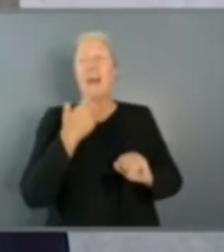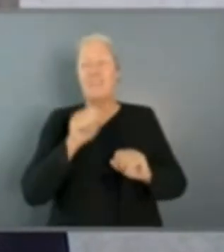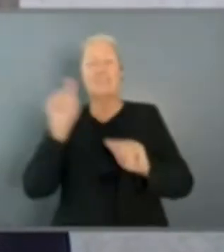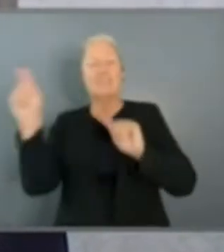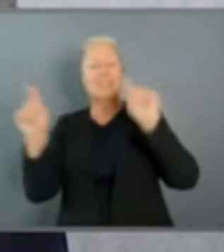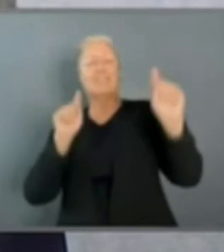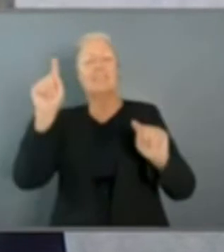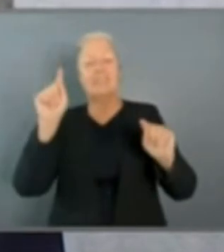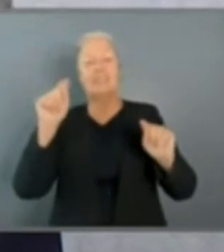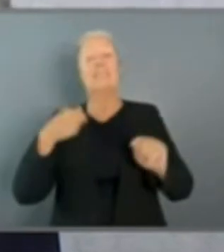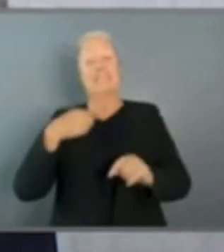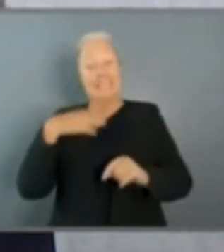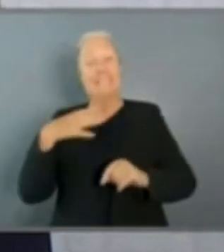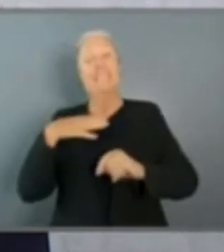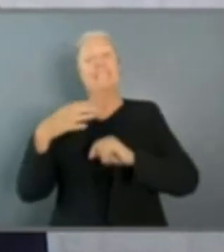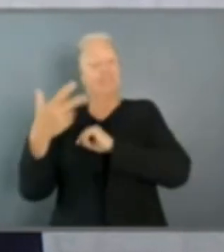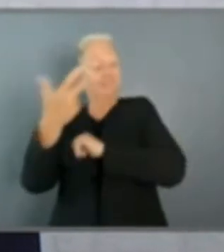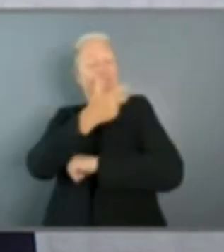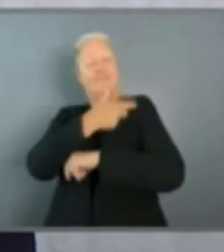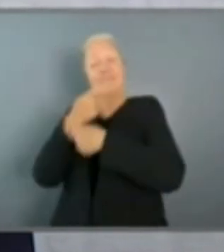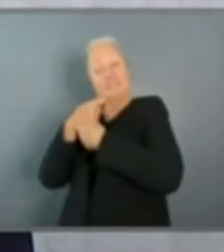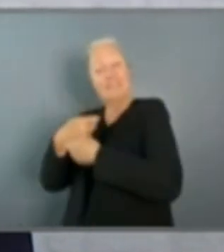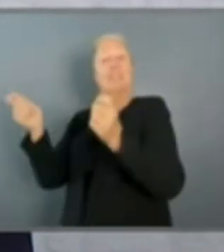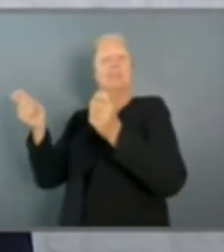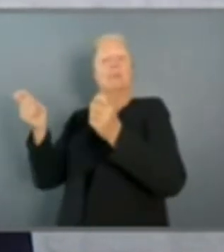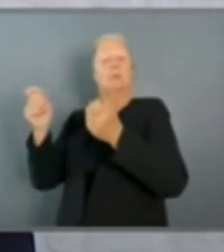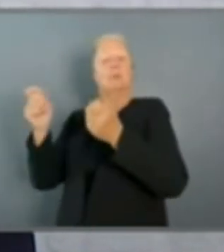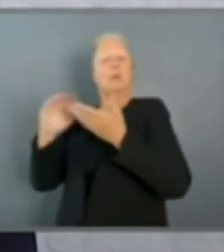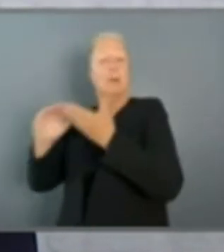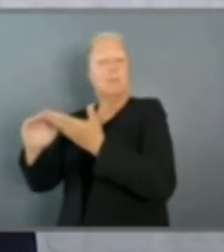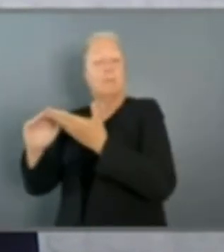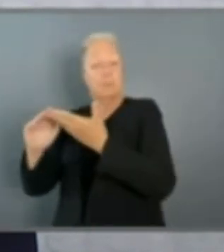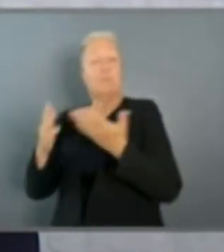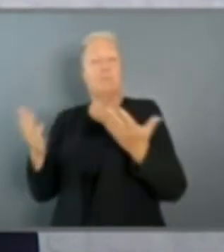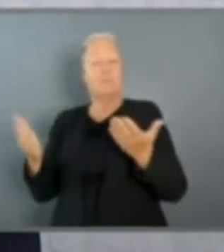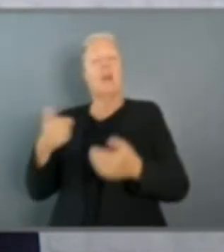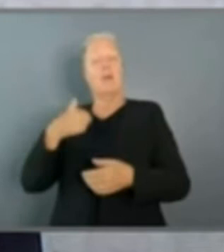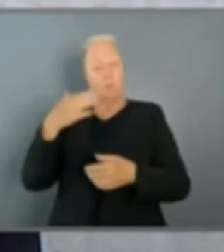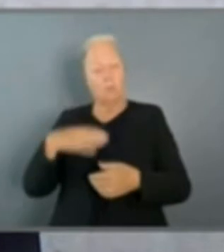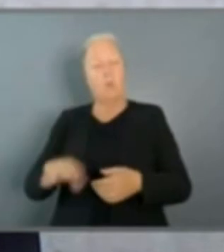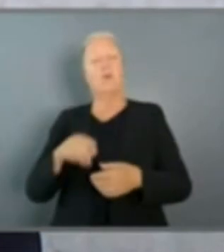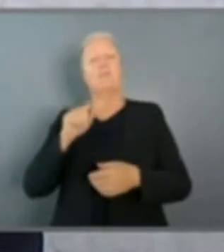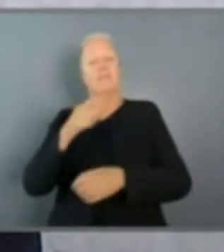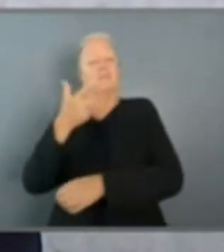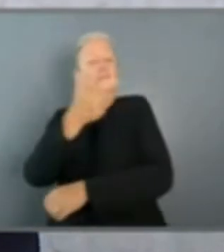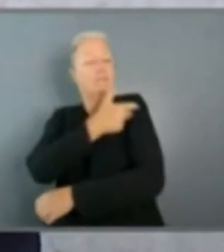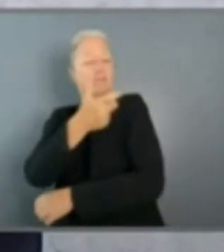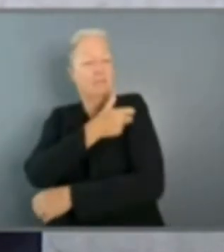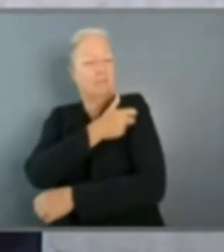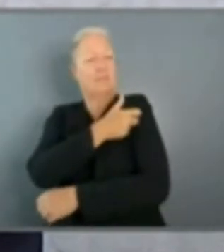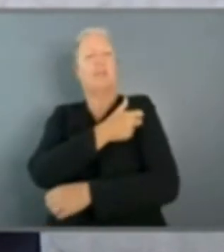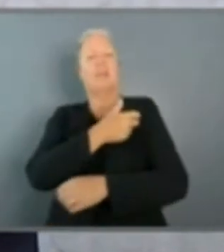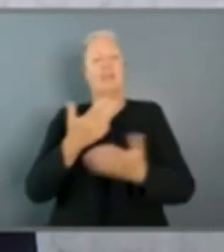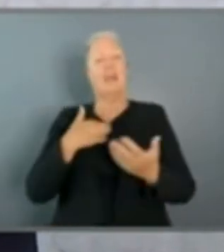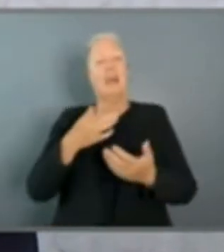to ensure that we get vaccines to these places. And that's why I'll be appealing to the European Union to let the vaccines go that we